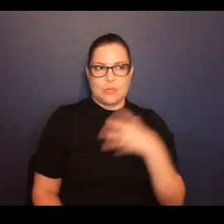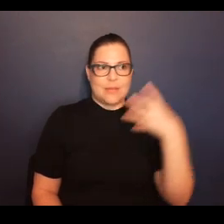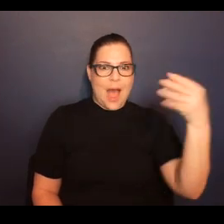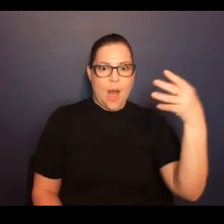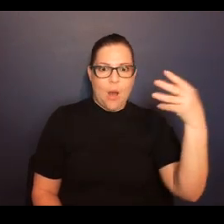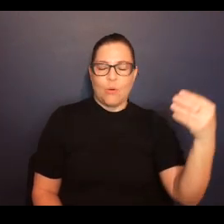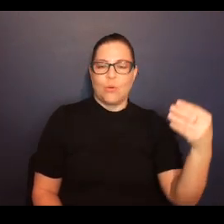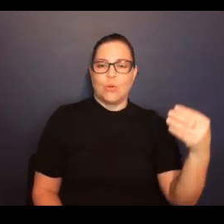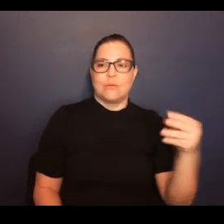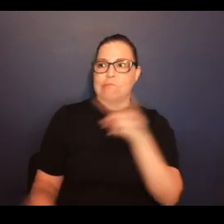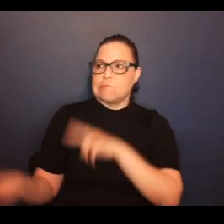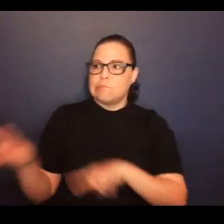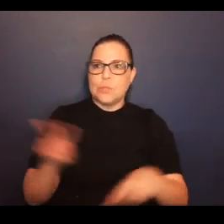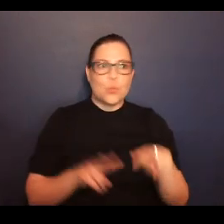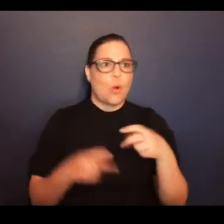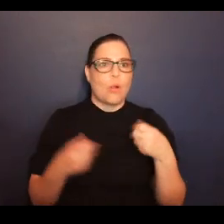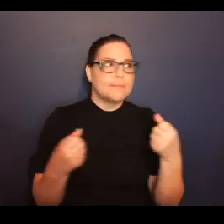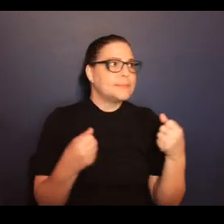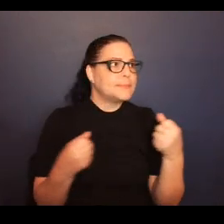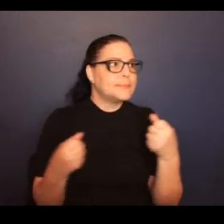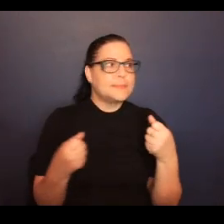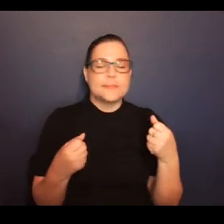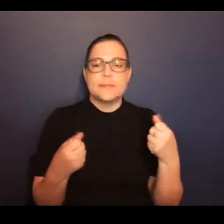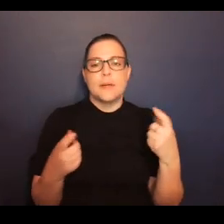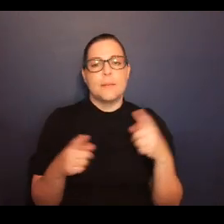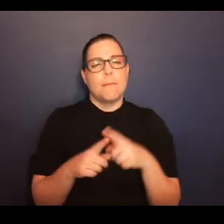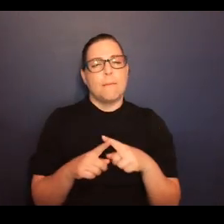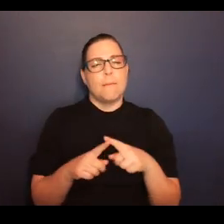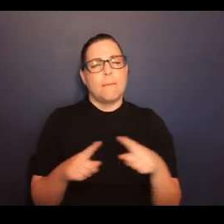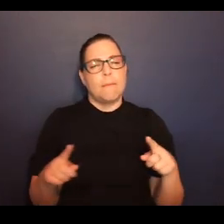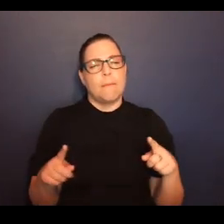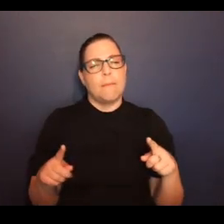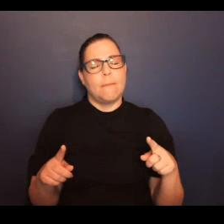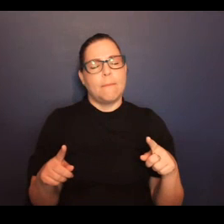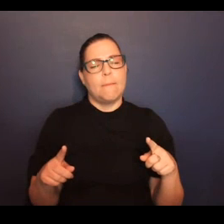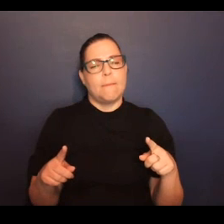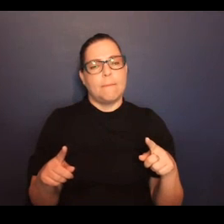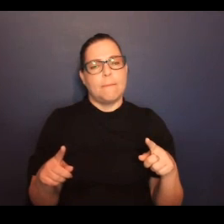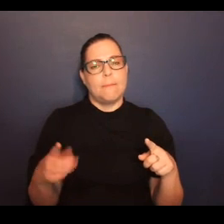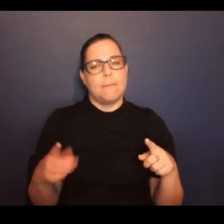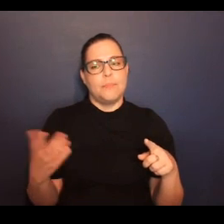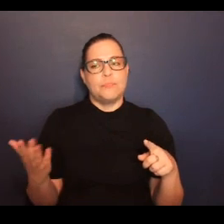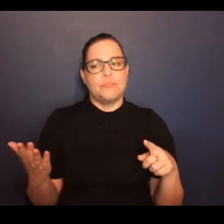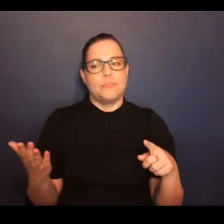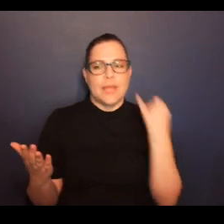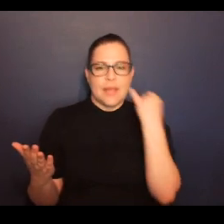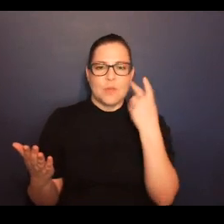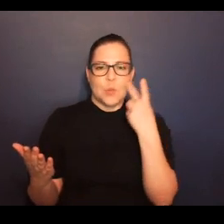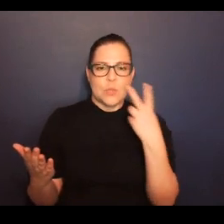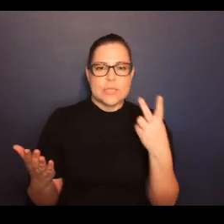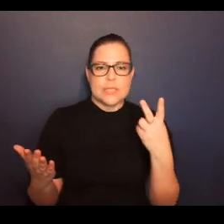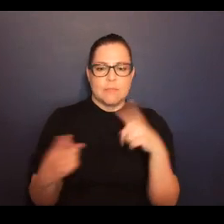and patrolling, all that, but I think when you begin to look at the two together,